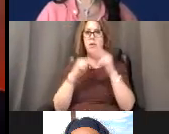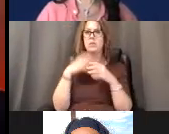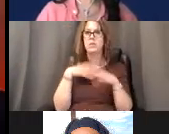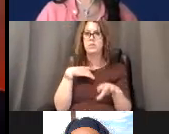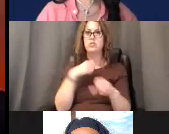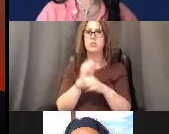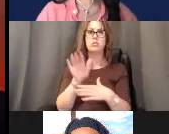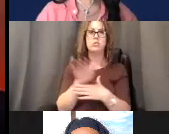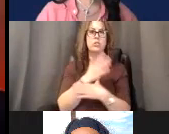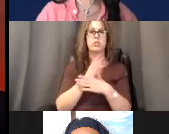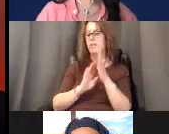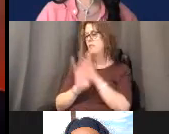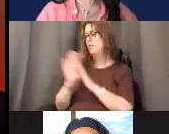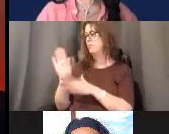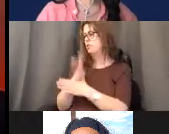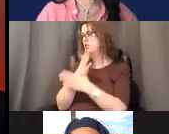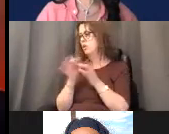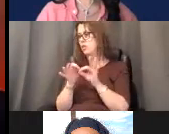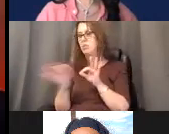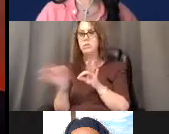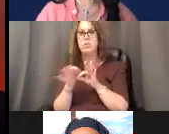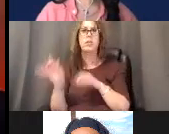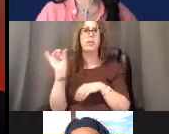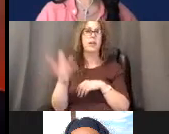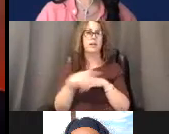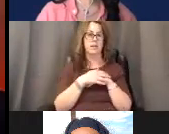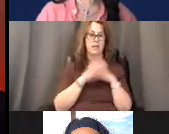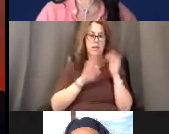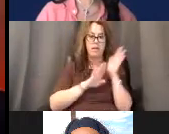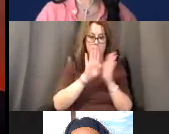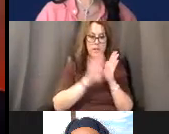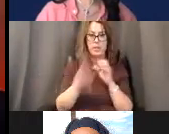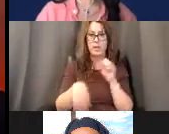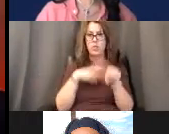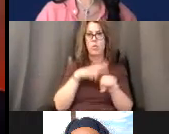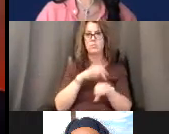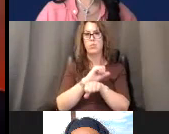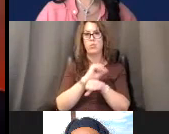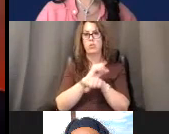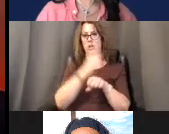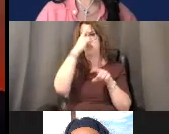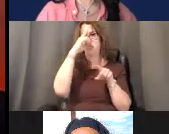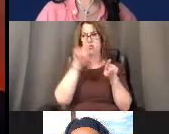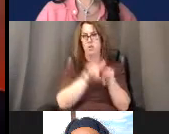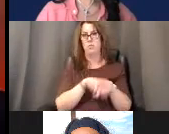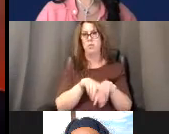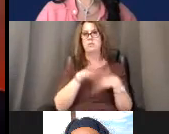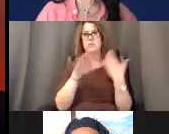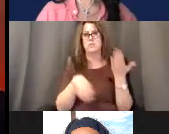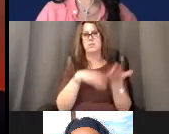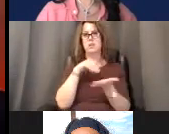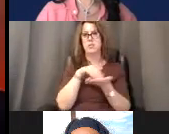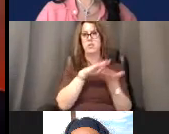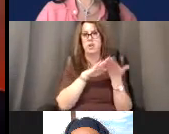language and having space for self-reflection, developing norms and working agreements, centering community in the